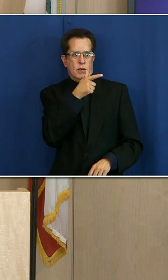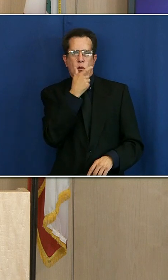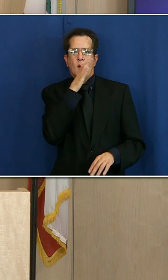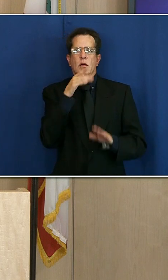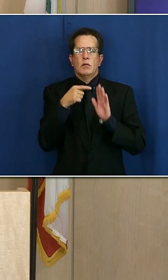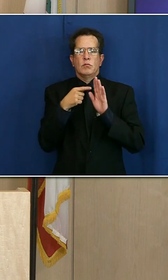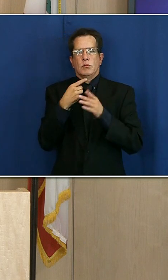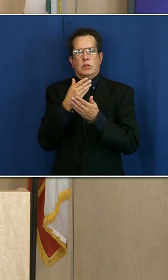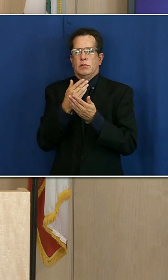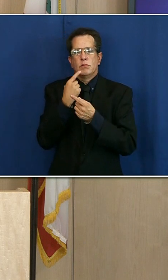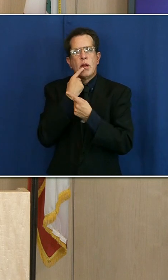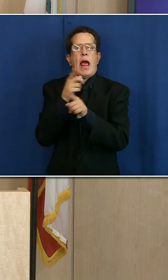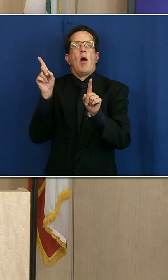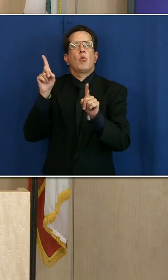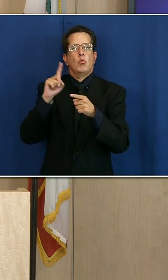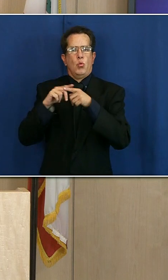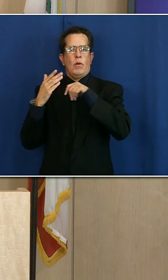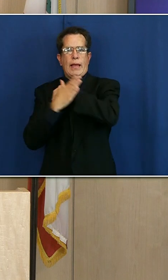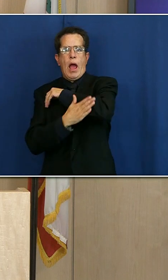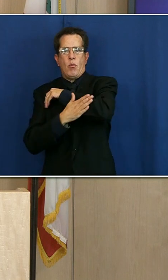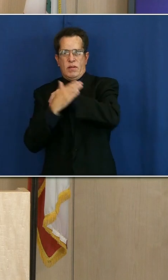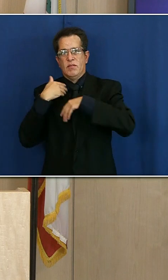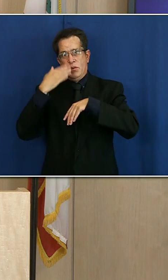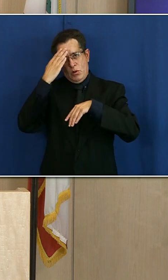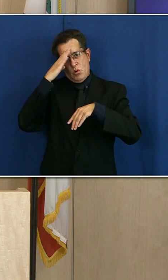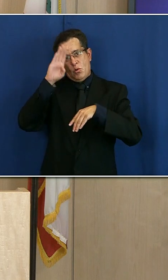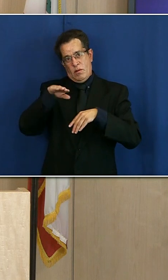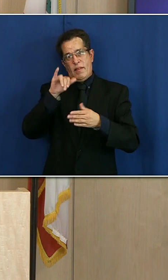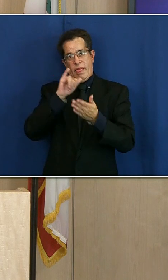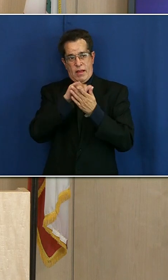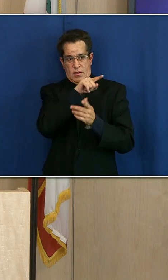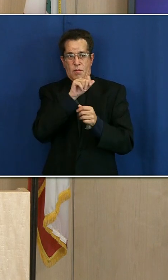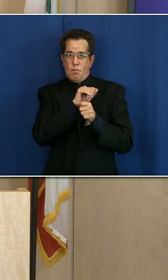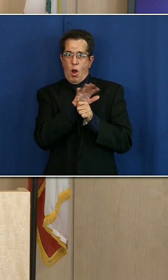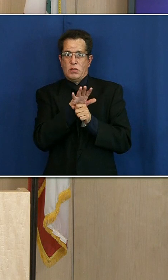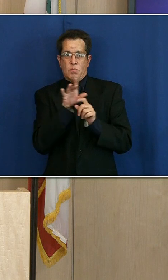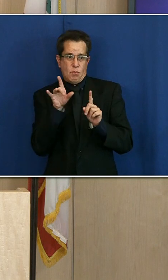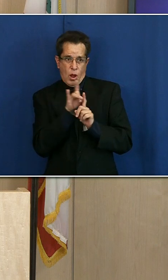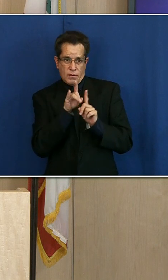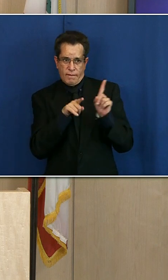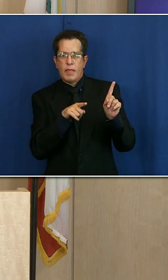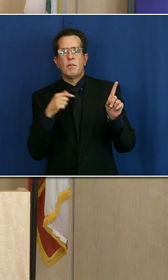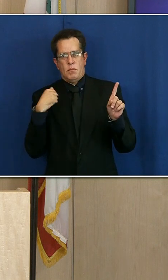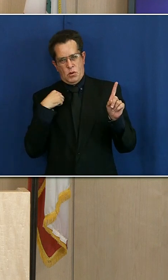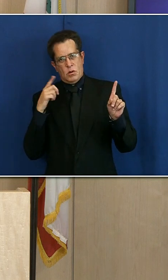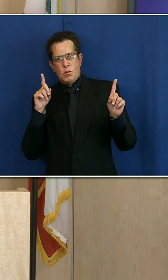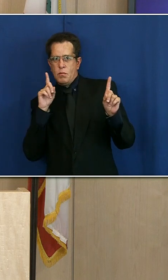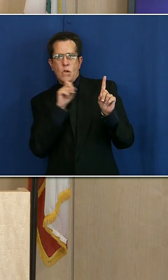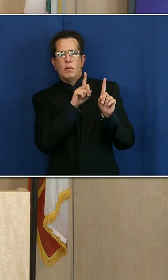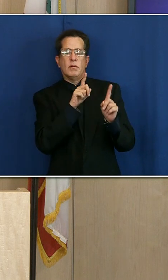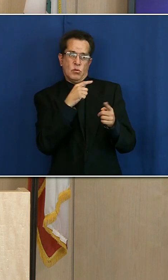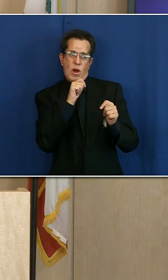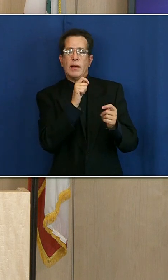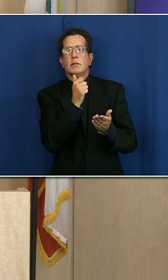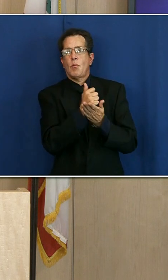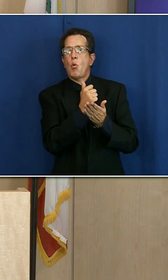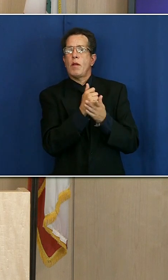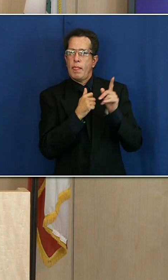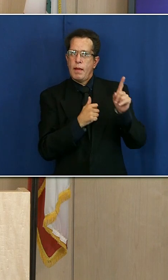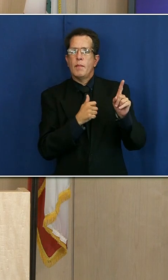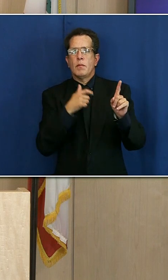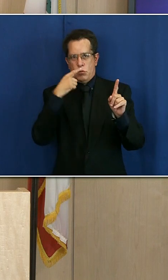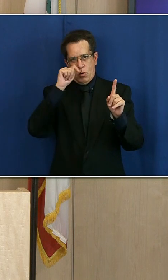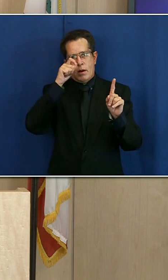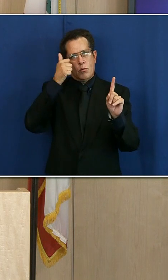with the county. We are aware of those positive tests, and we are going in and supporting the county's efforts to contact trace,